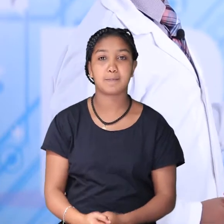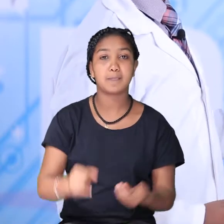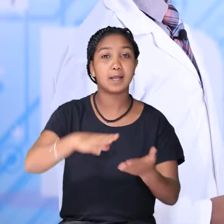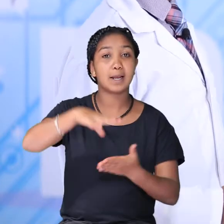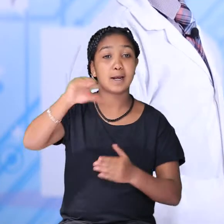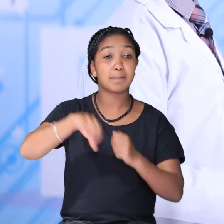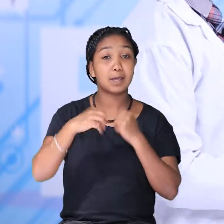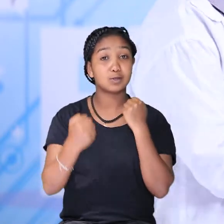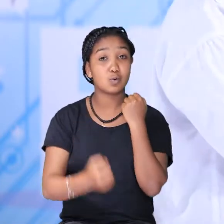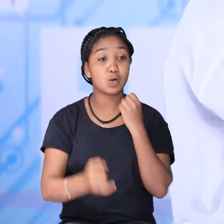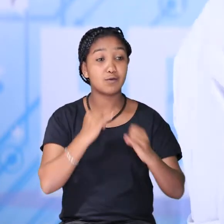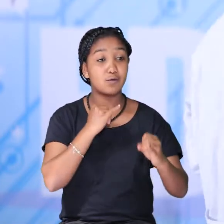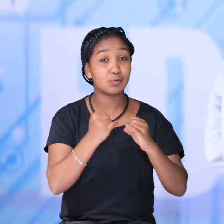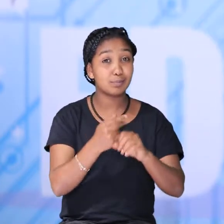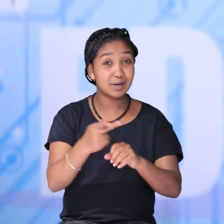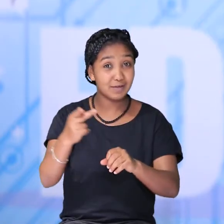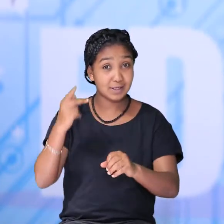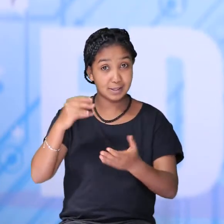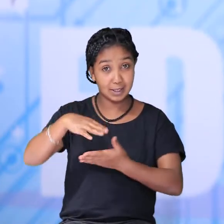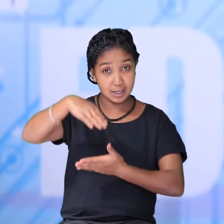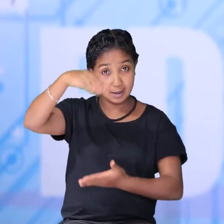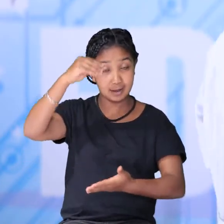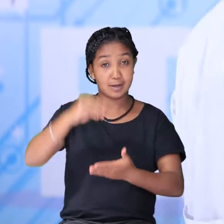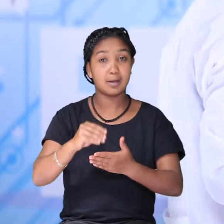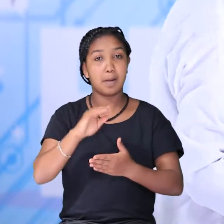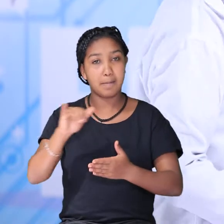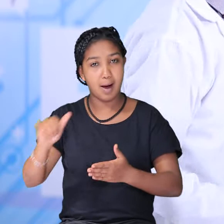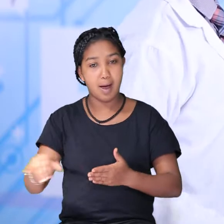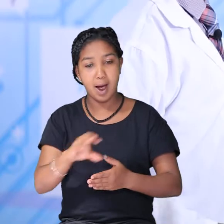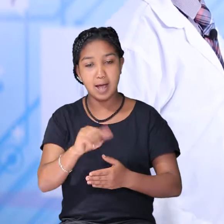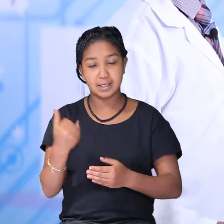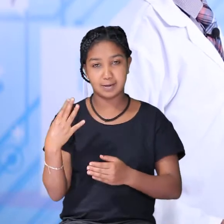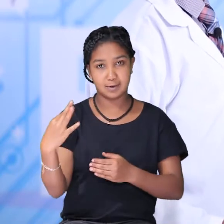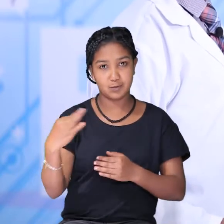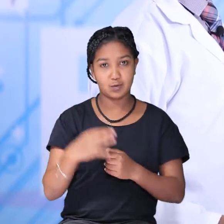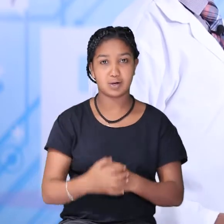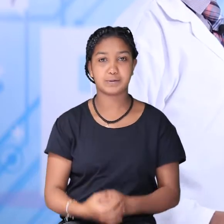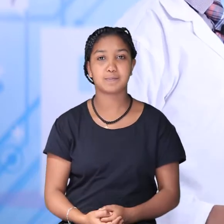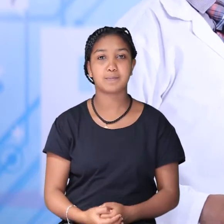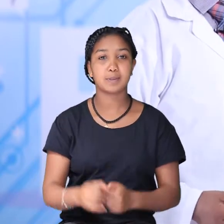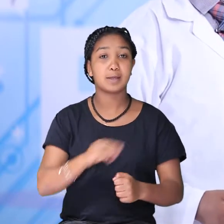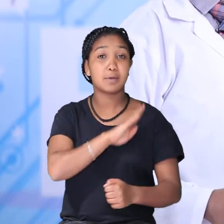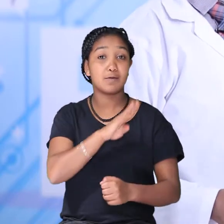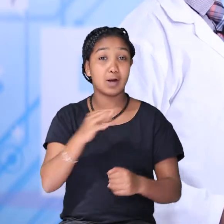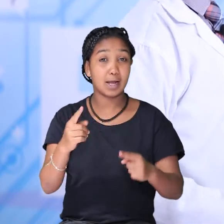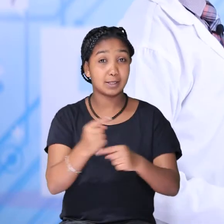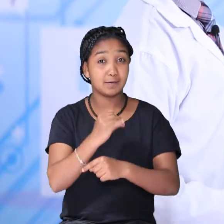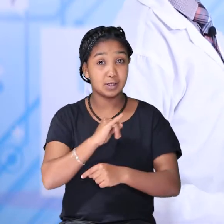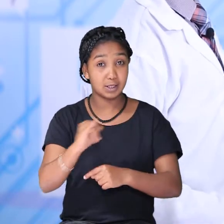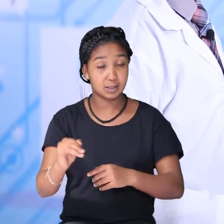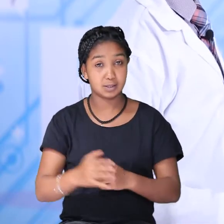Learning based on information previously learned by other individuals, behavioral activities